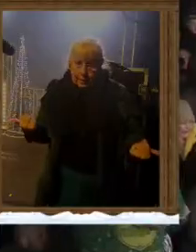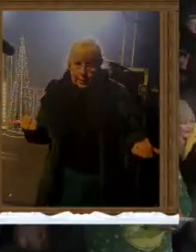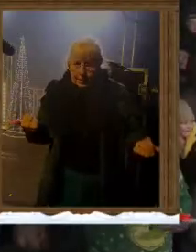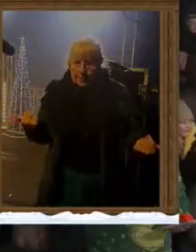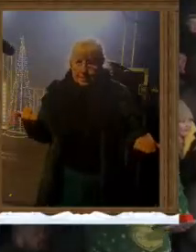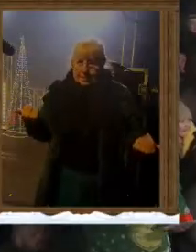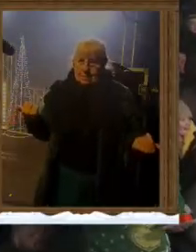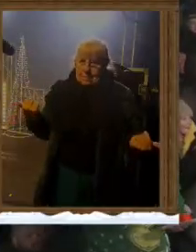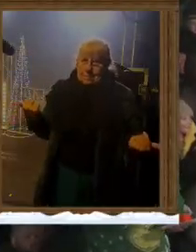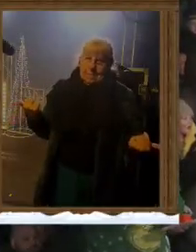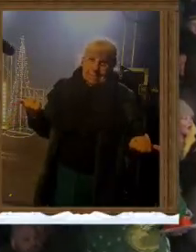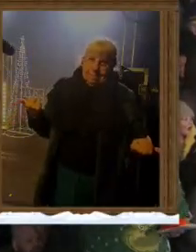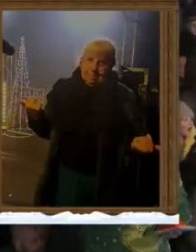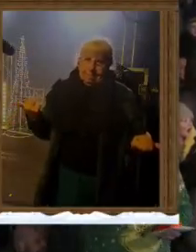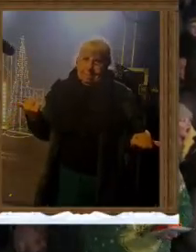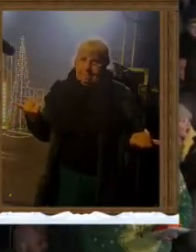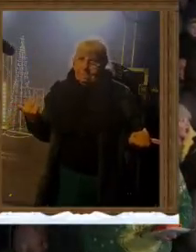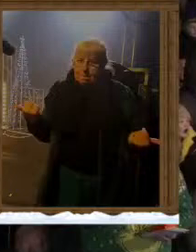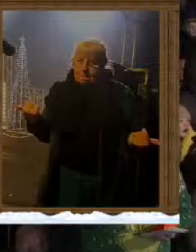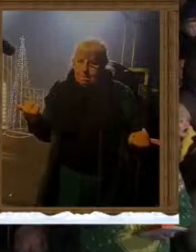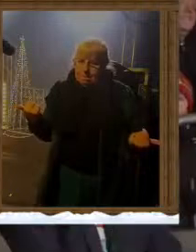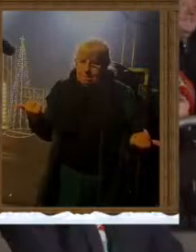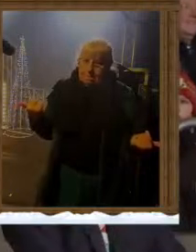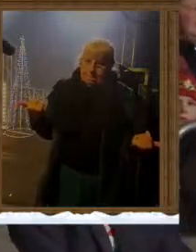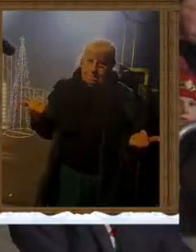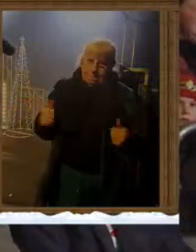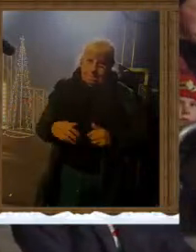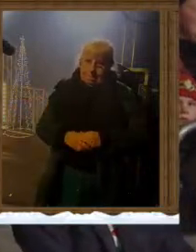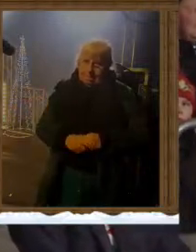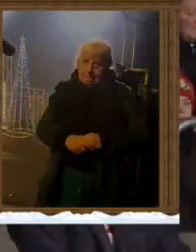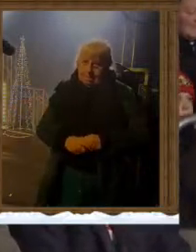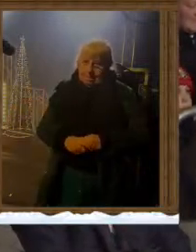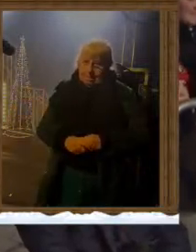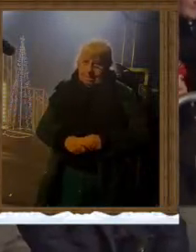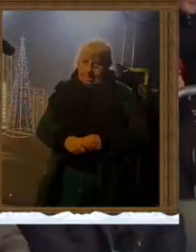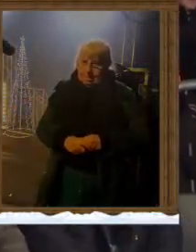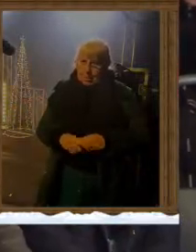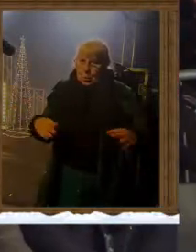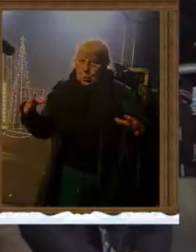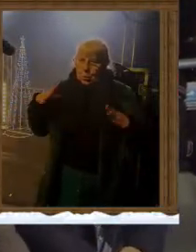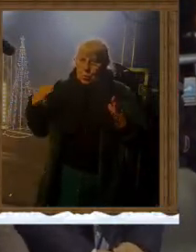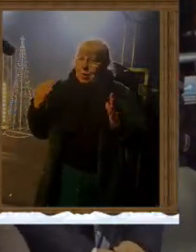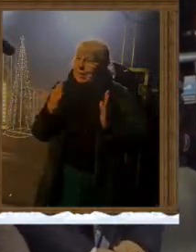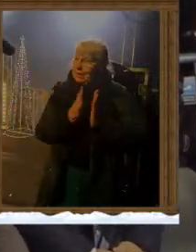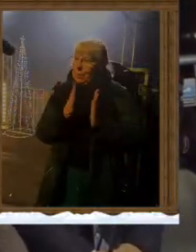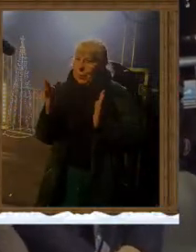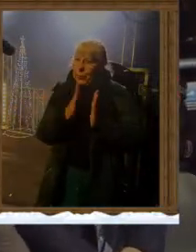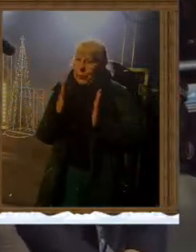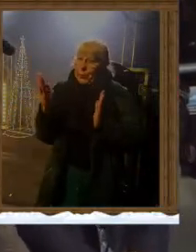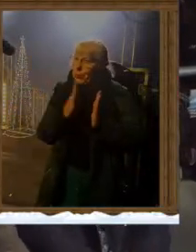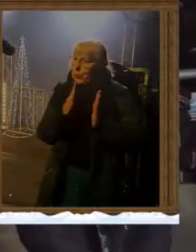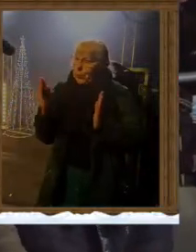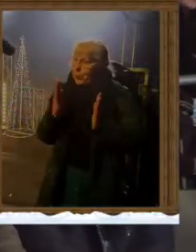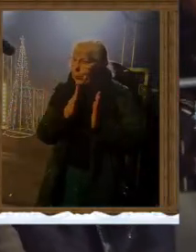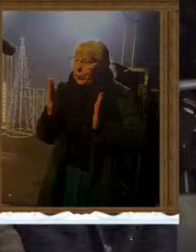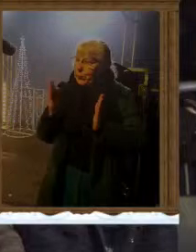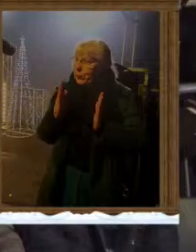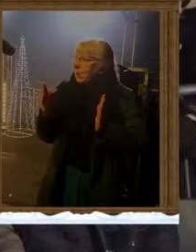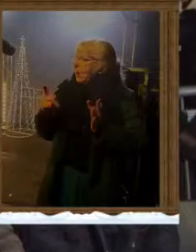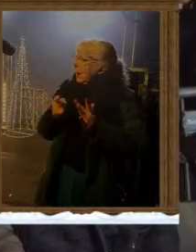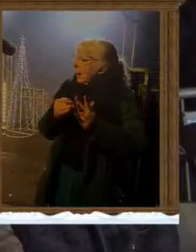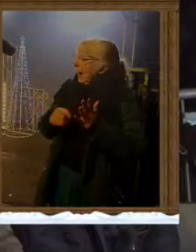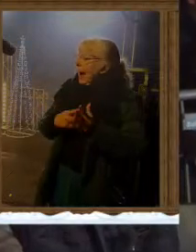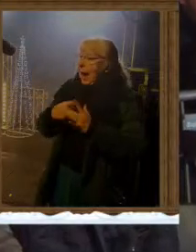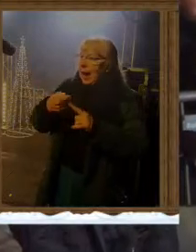that? Okay. So, let's put on the cheerometer. Take it off the chart. Isla,